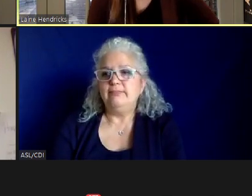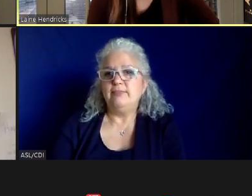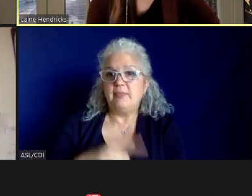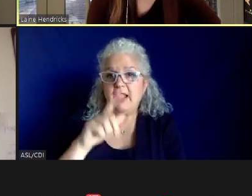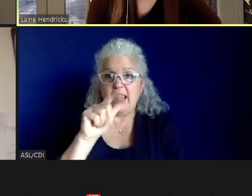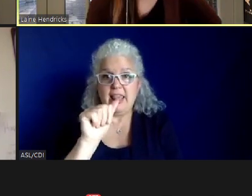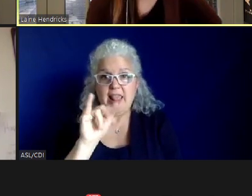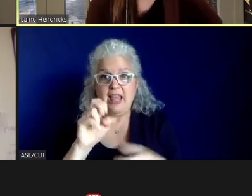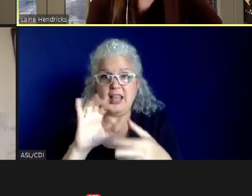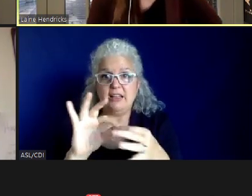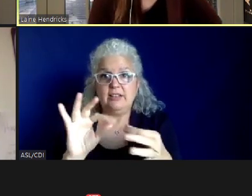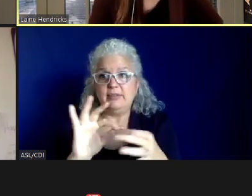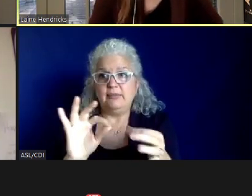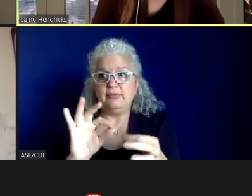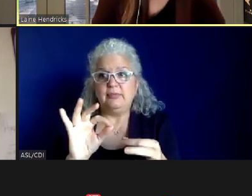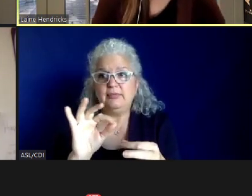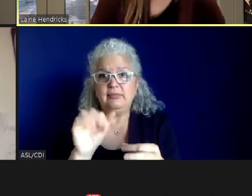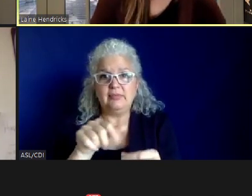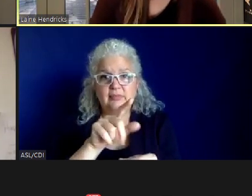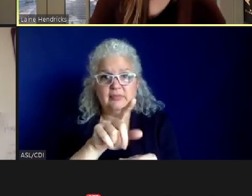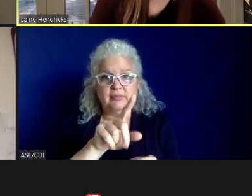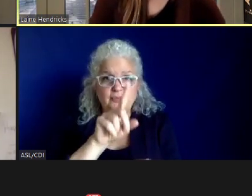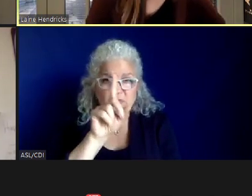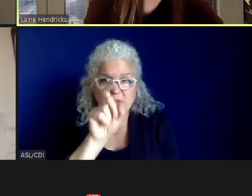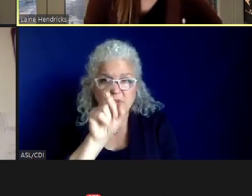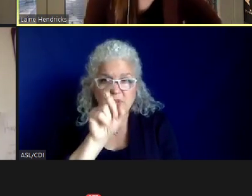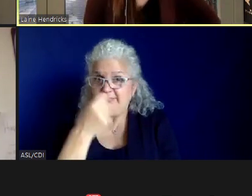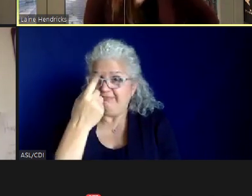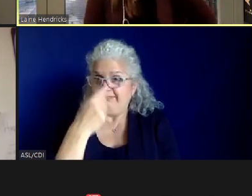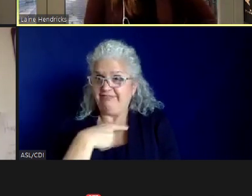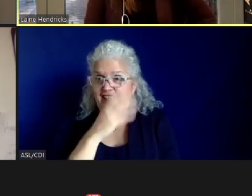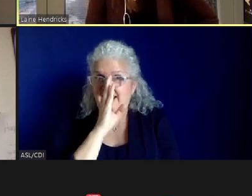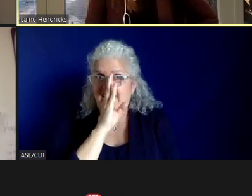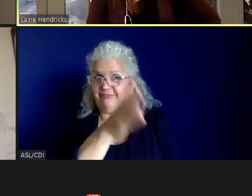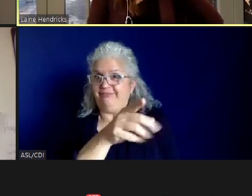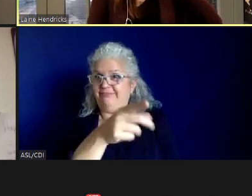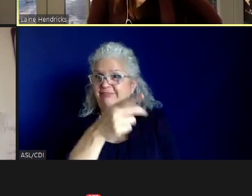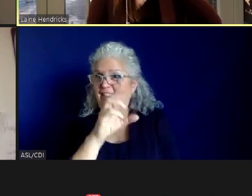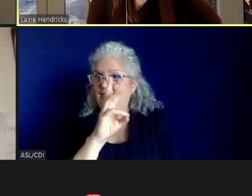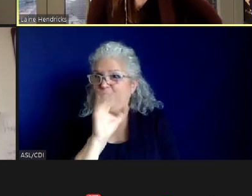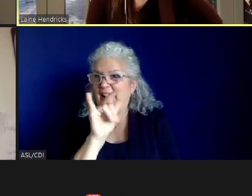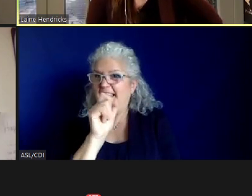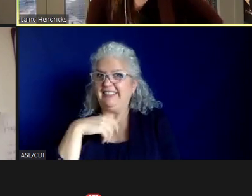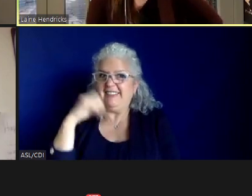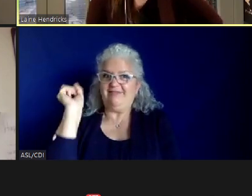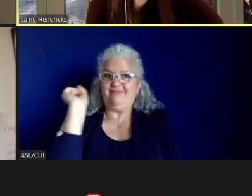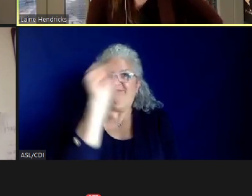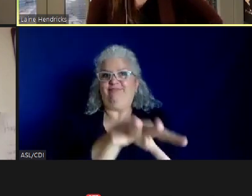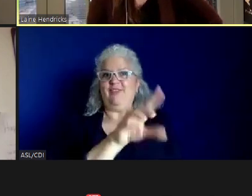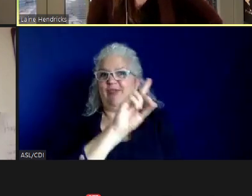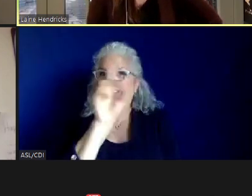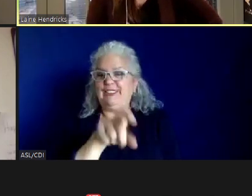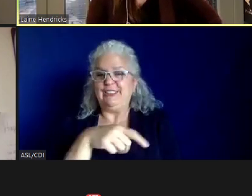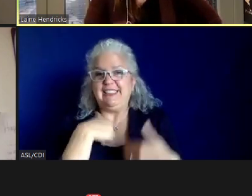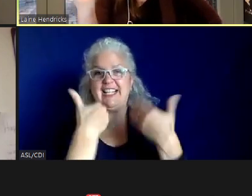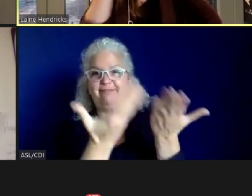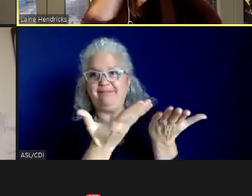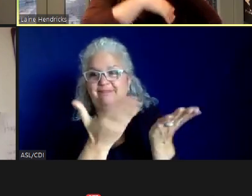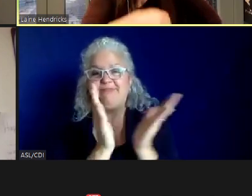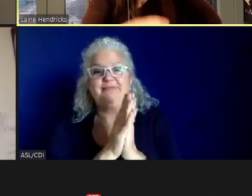Dr. Willis. I know I've thrown you some curveballs in the past. What would be the ramifications if Marin County decided to